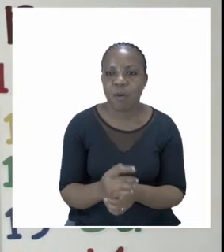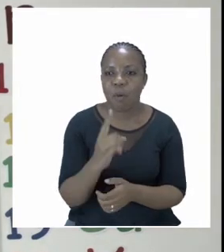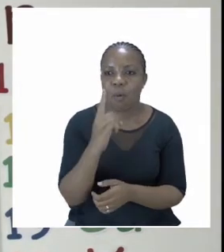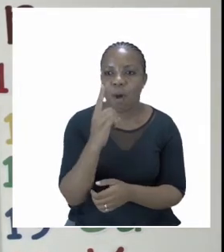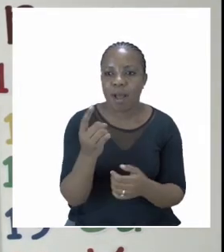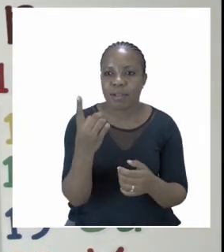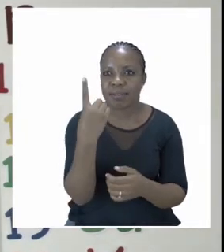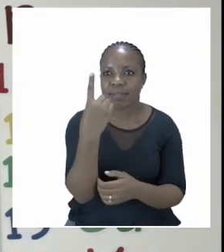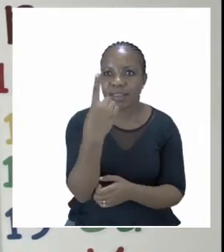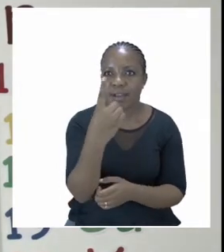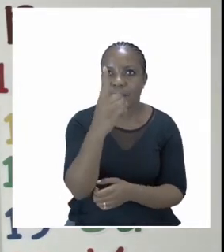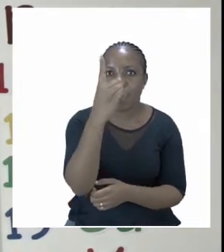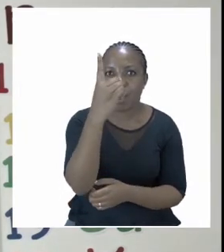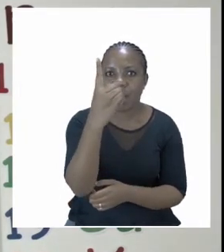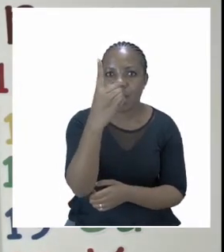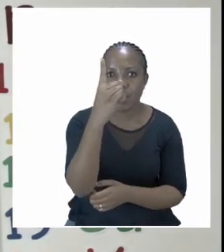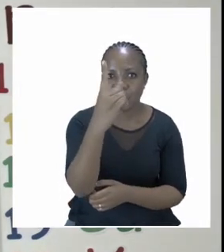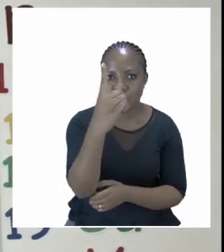finger.